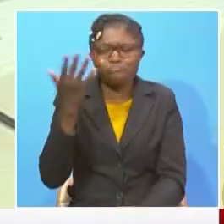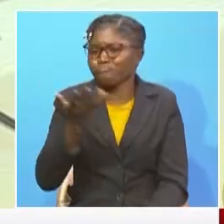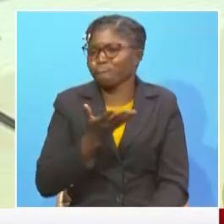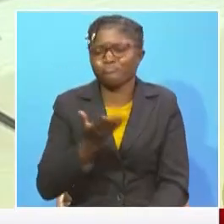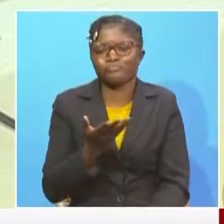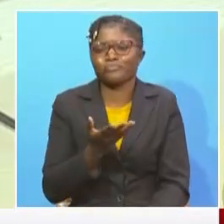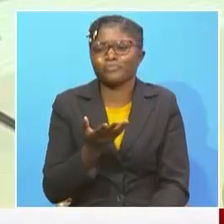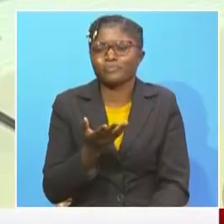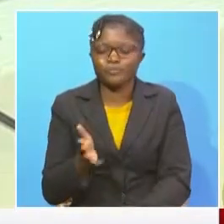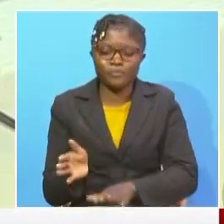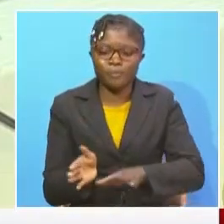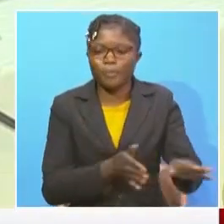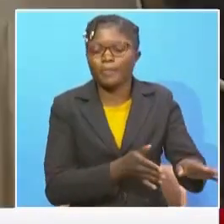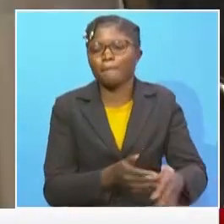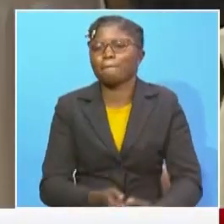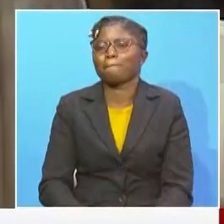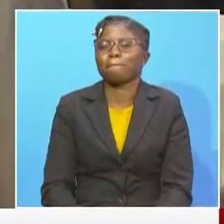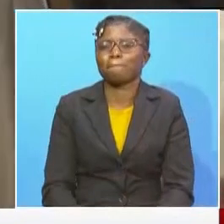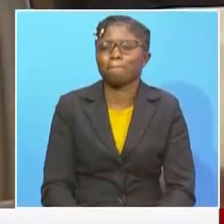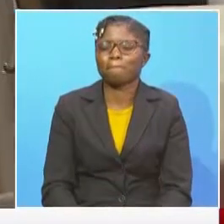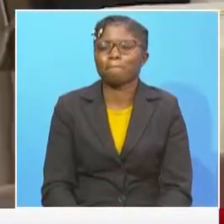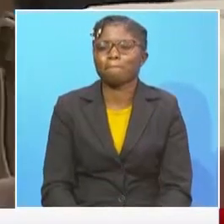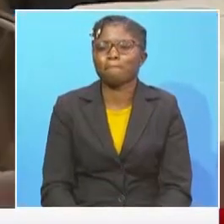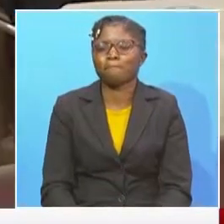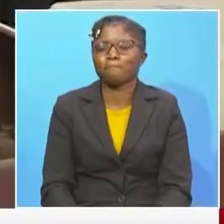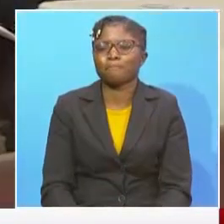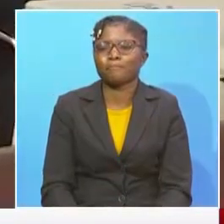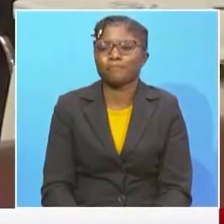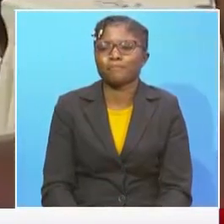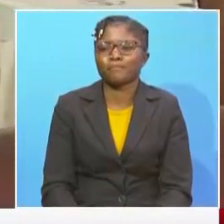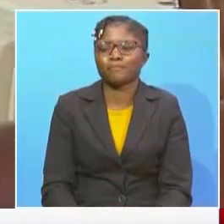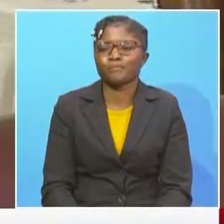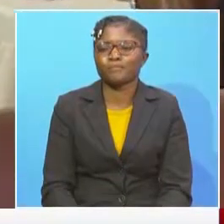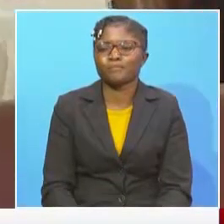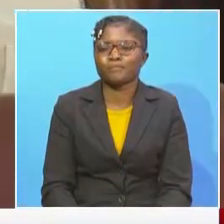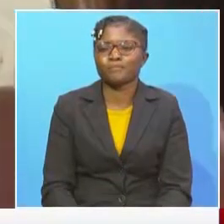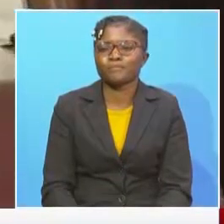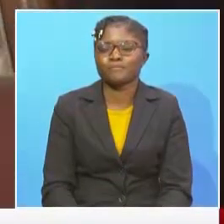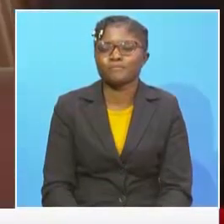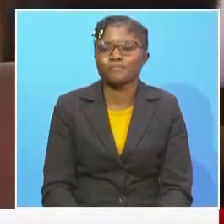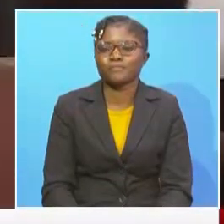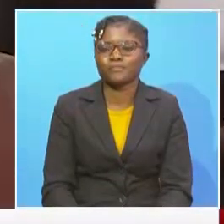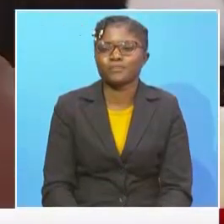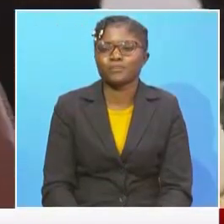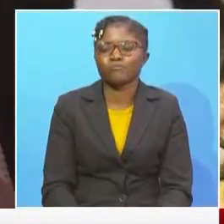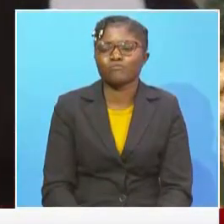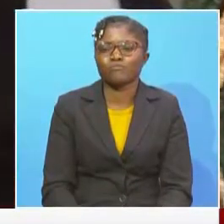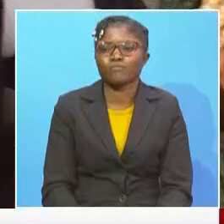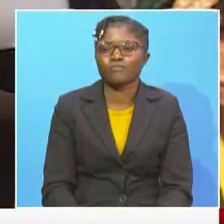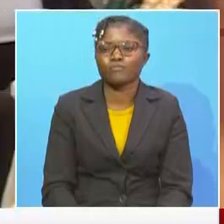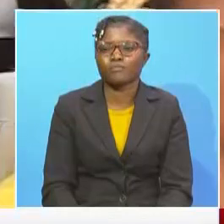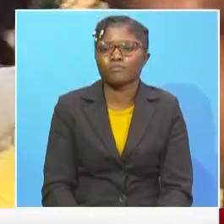resolution to go in this direction was made at this meeting officiated by the Provincial Permanent Secretary.